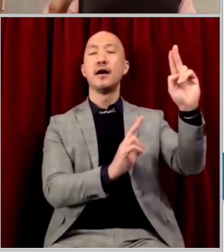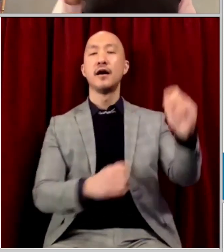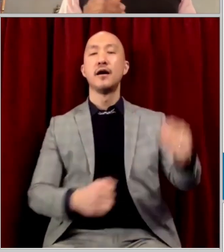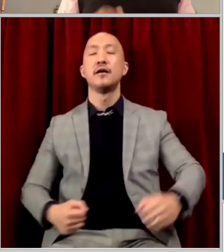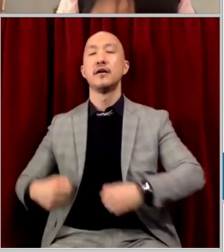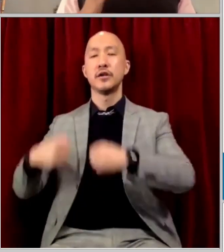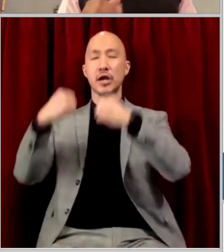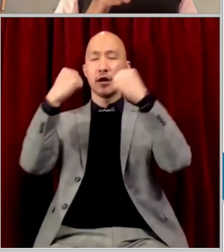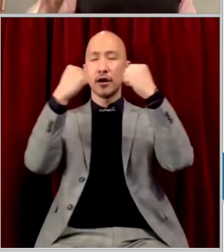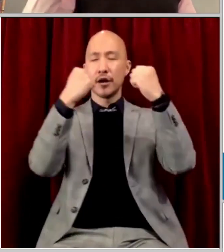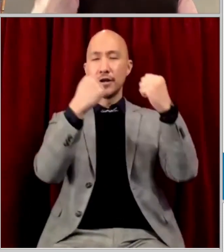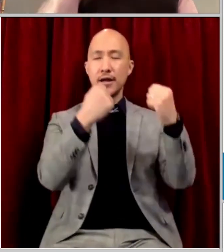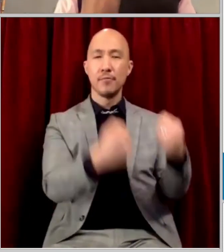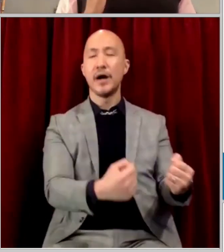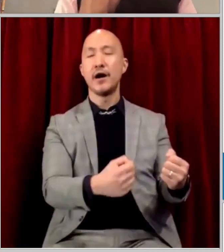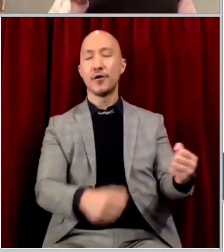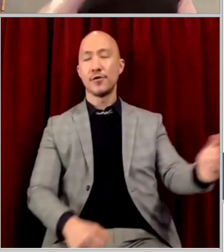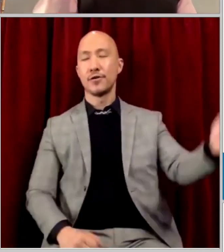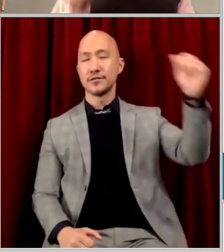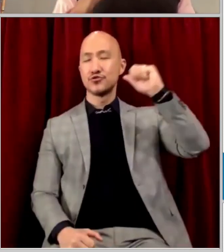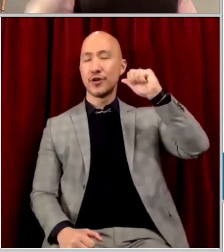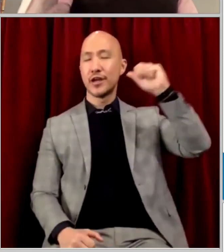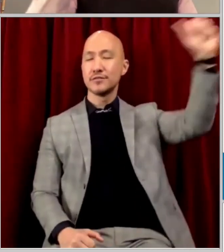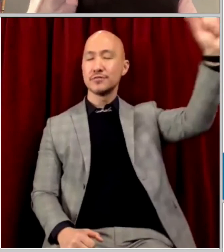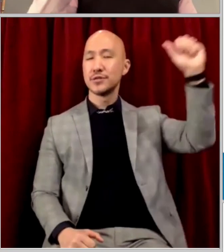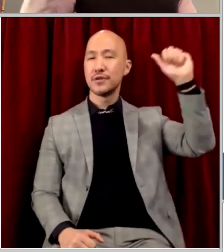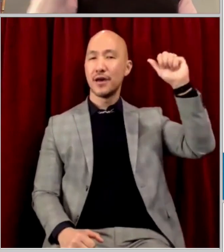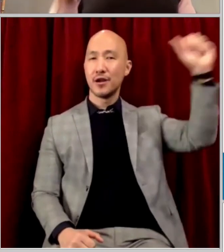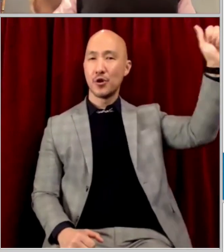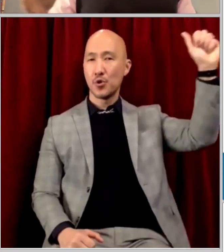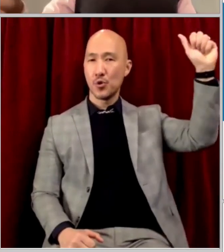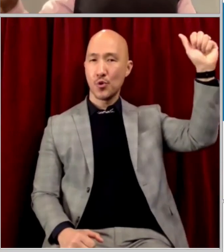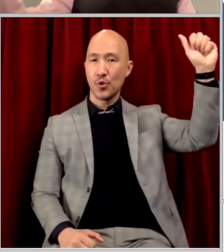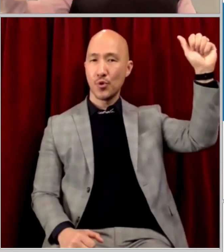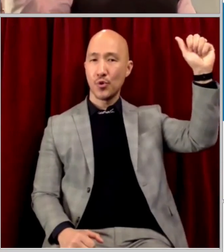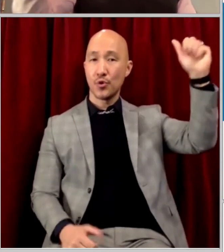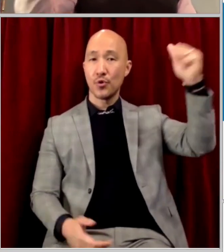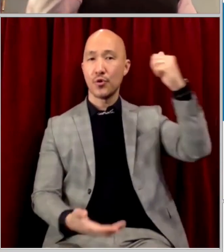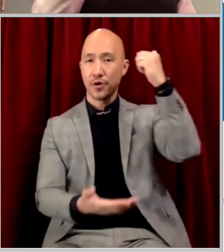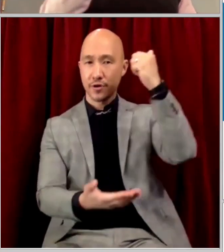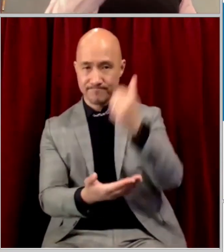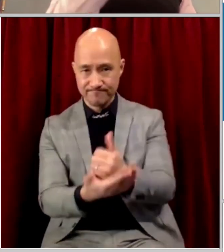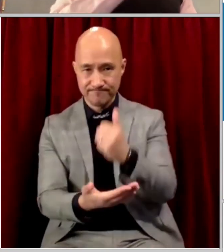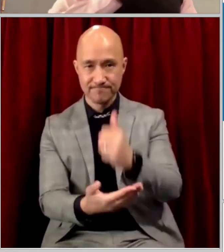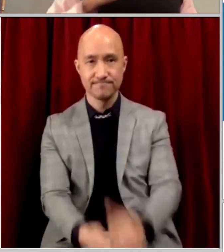honor. Power and strength to the Lord.